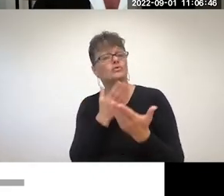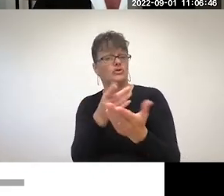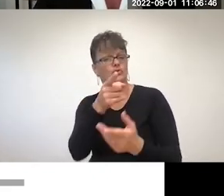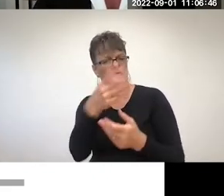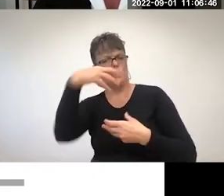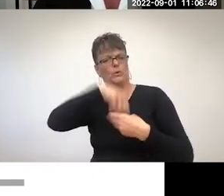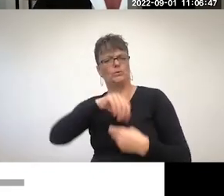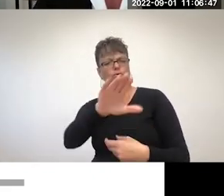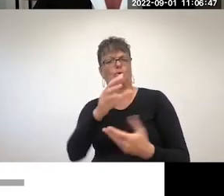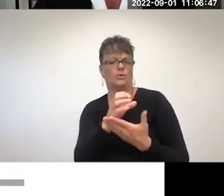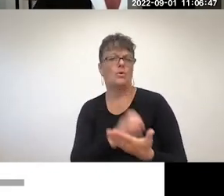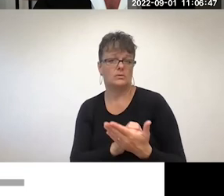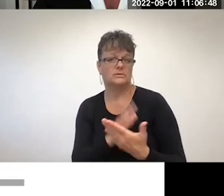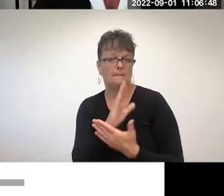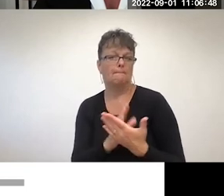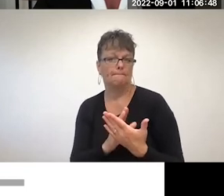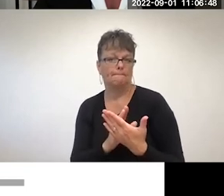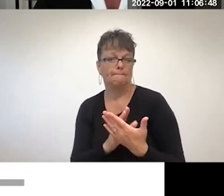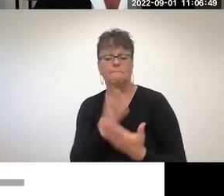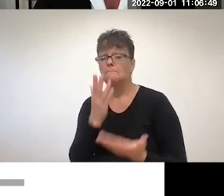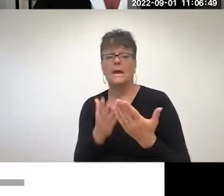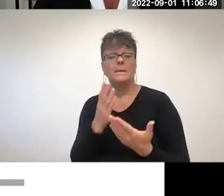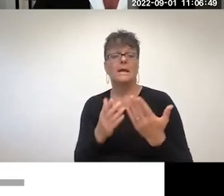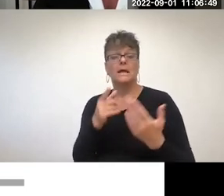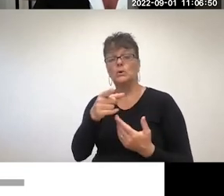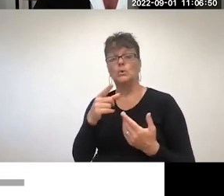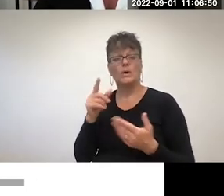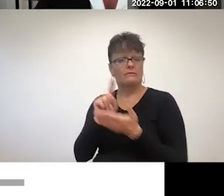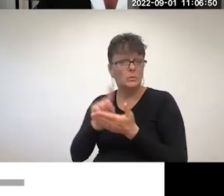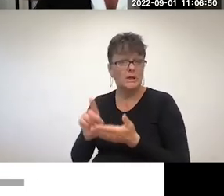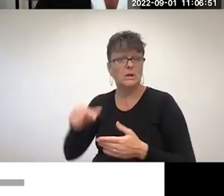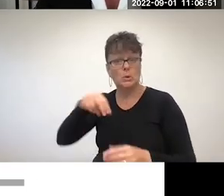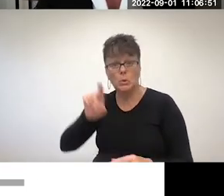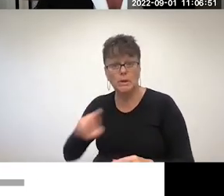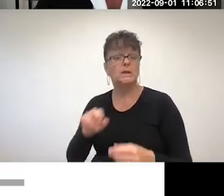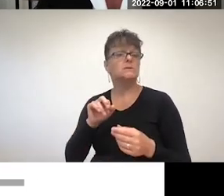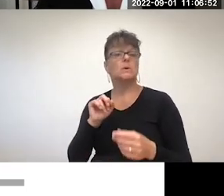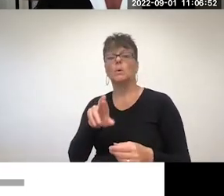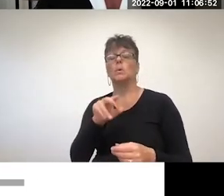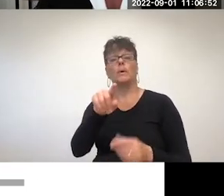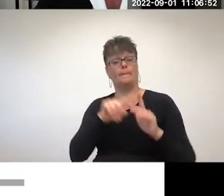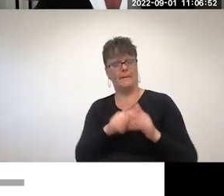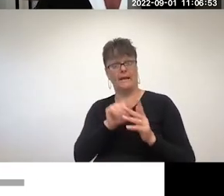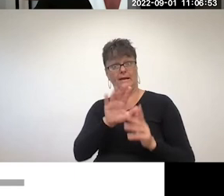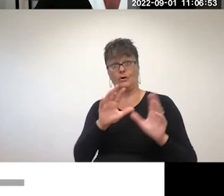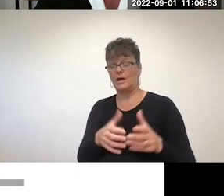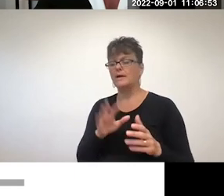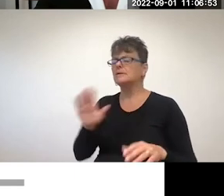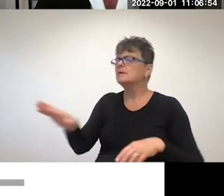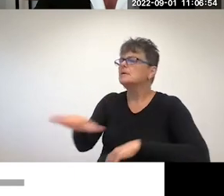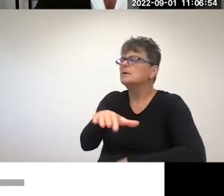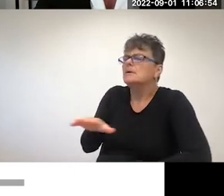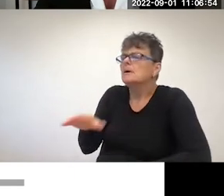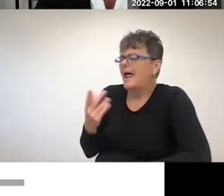it is a way of starting your class at the beginning of the period by saying, hey, what do you remember from the last time that we were